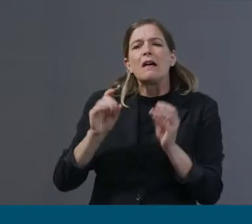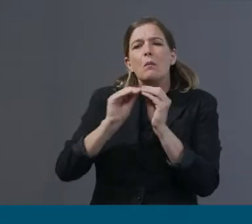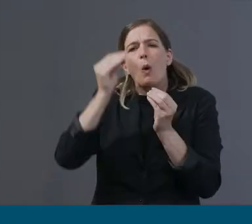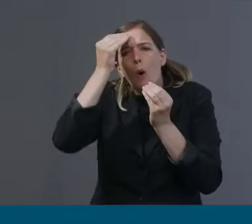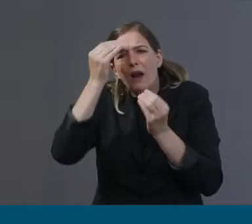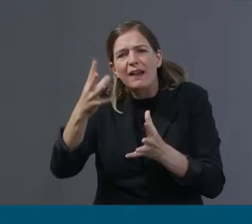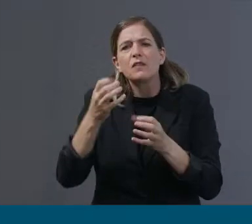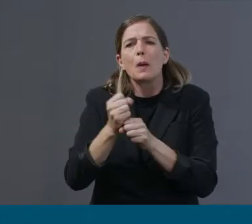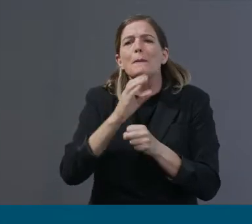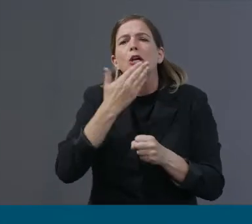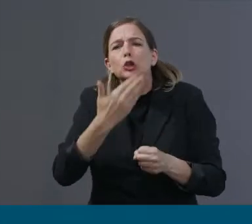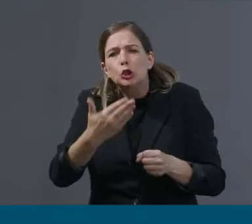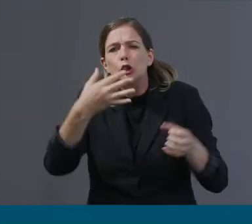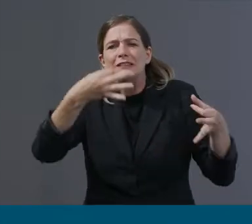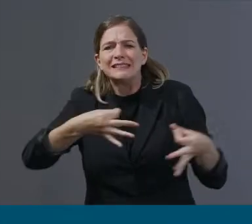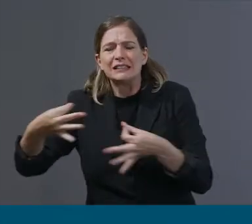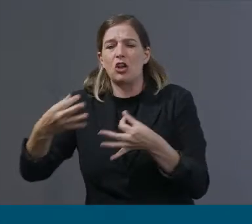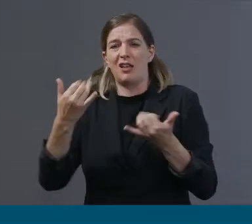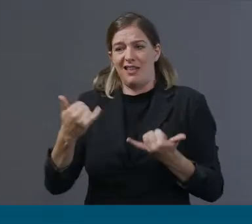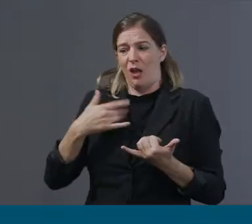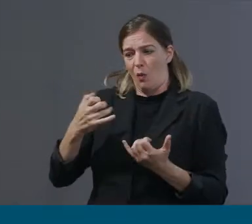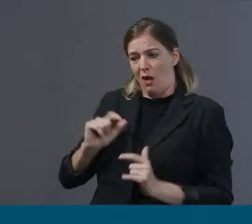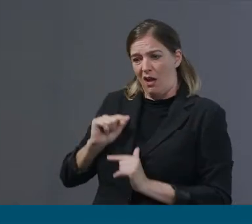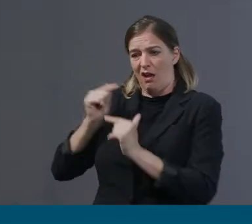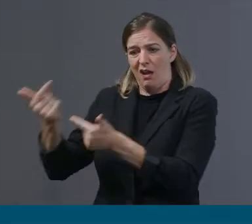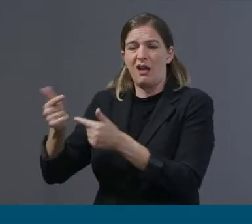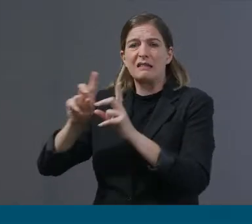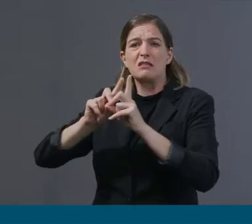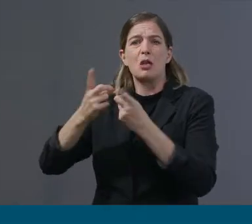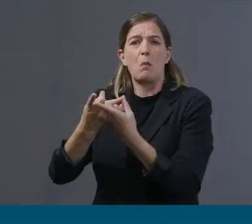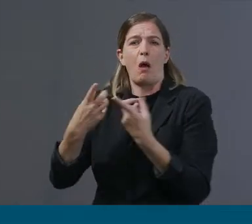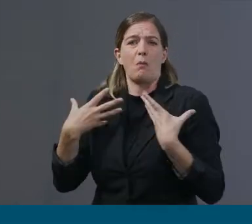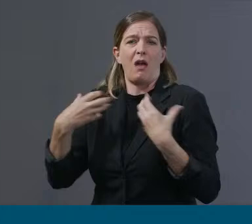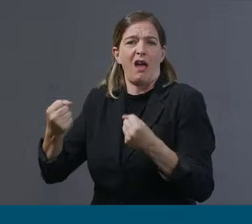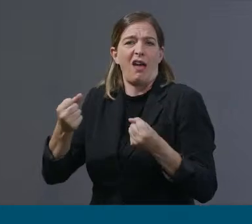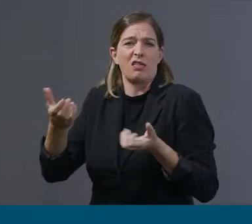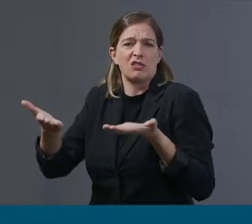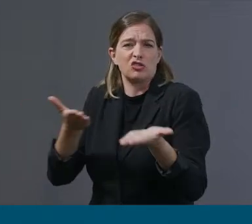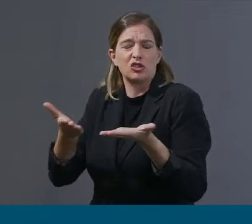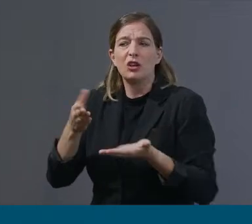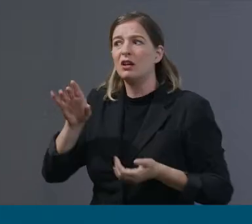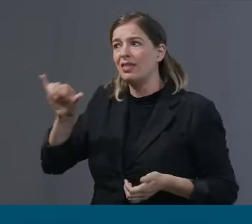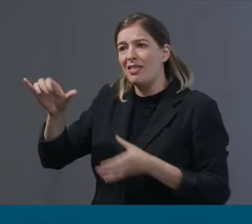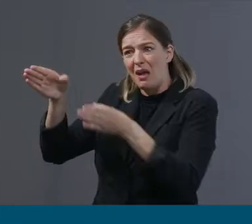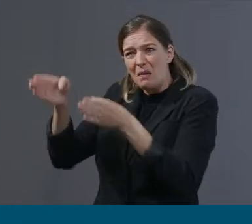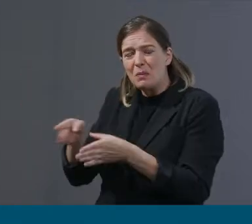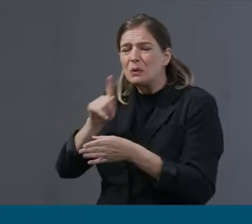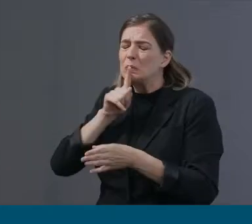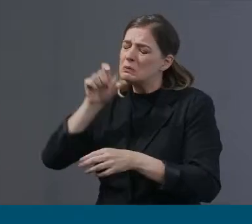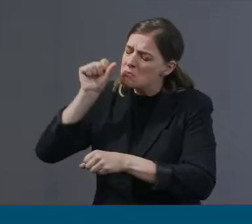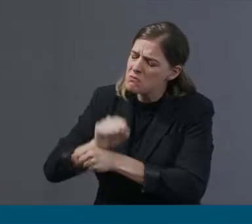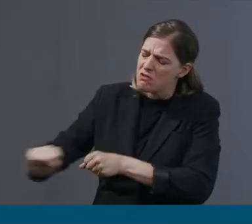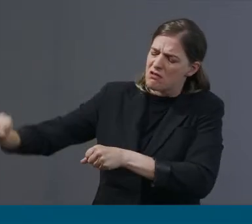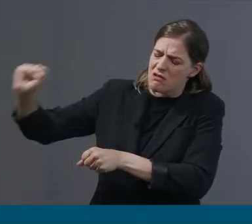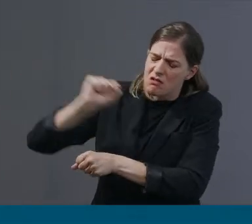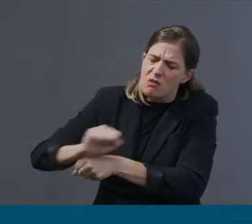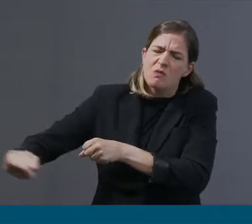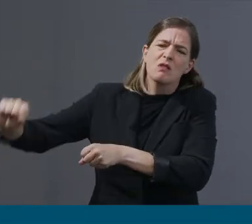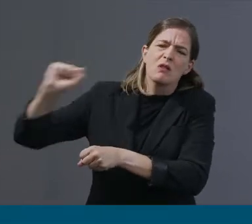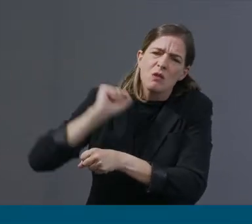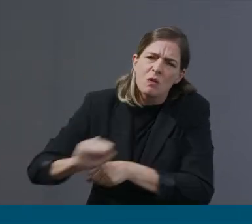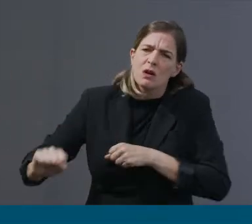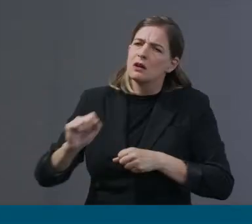Health Services, the only person in the state who I think has been working harder than anyone, and